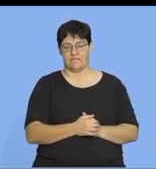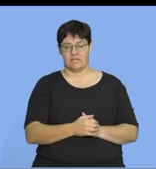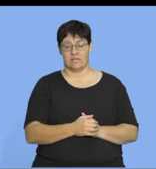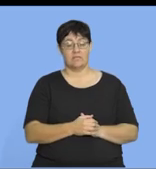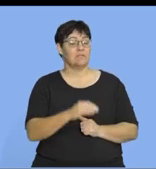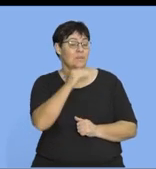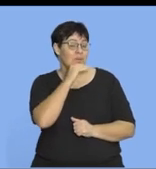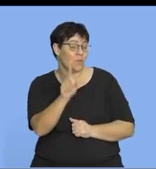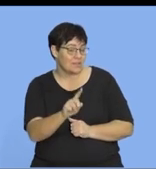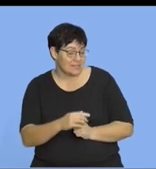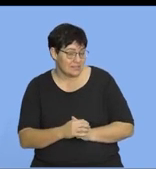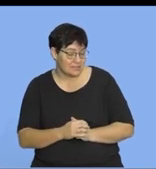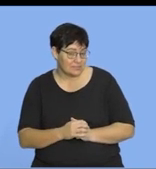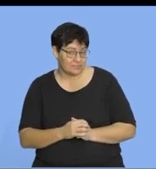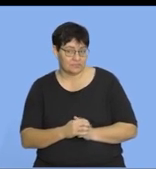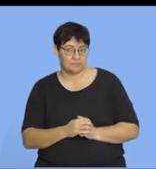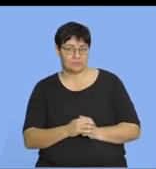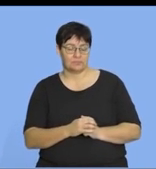This means, so therefore,